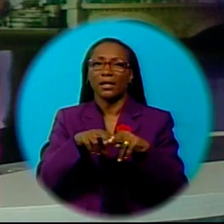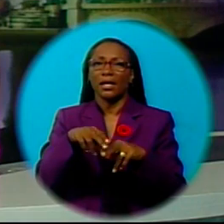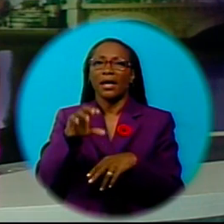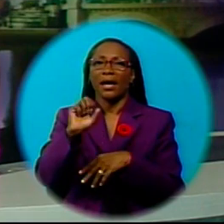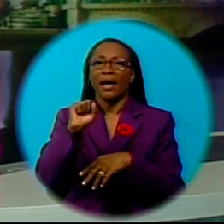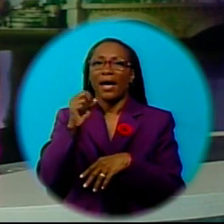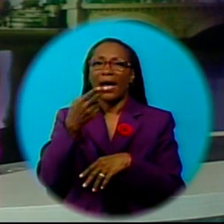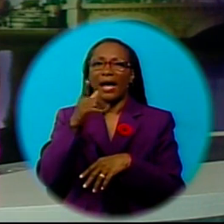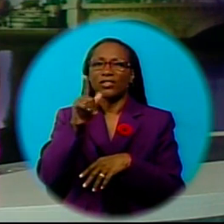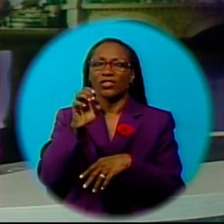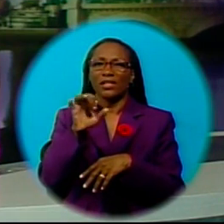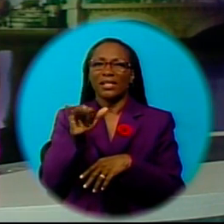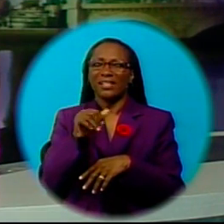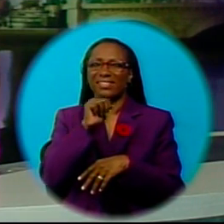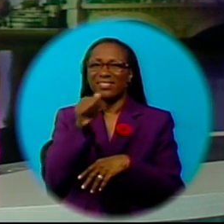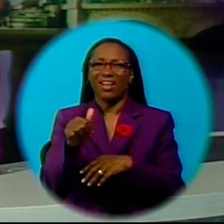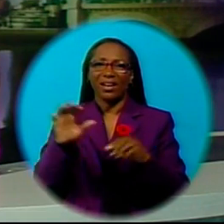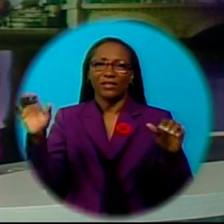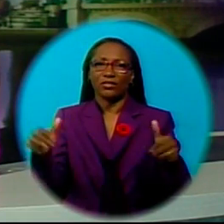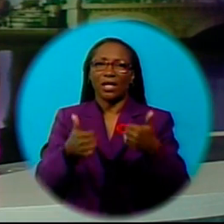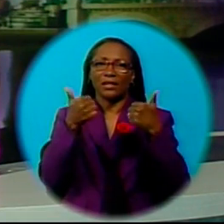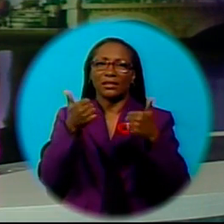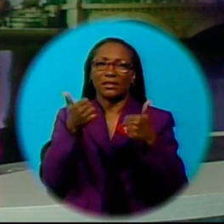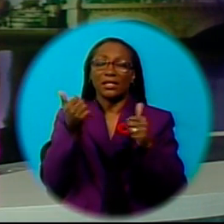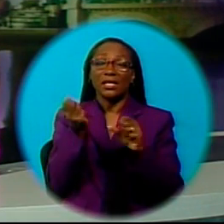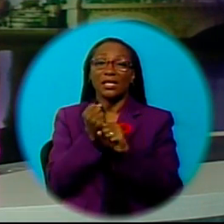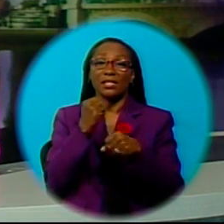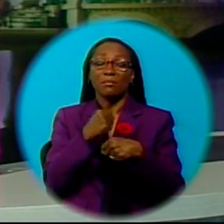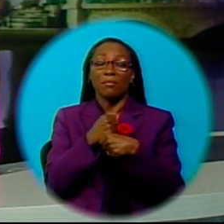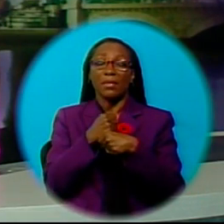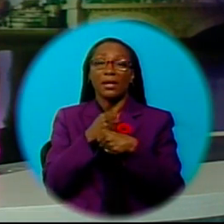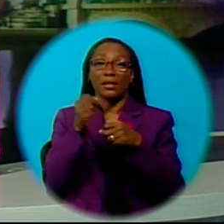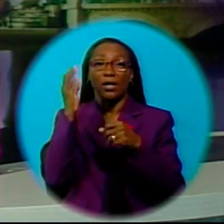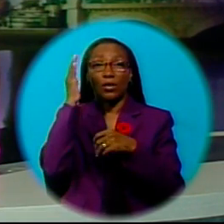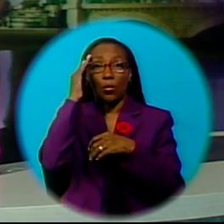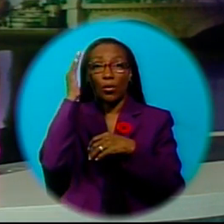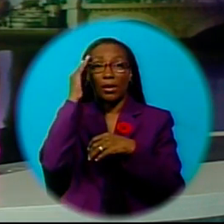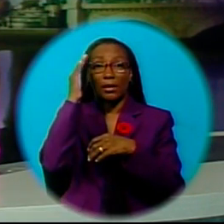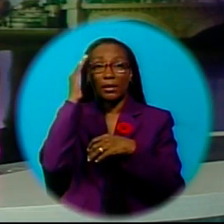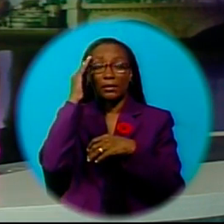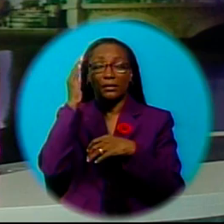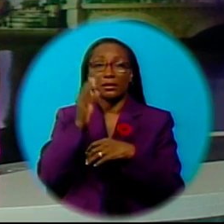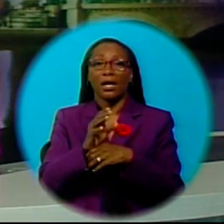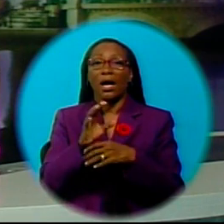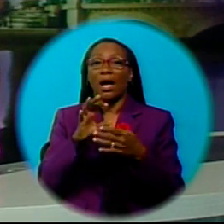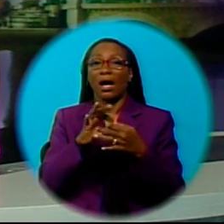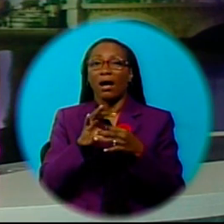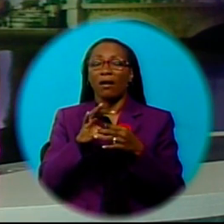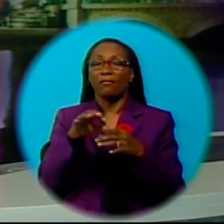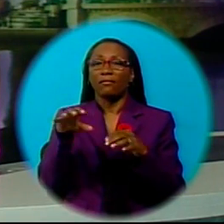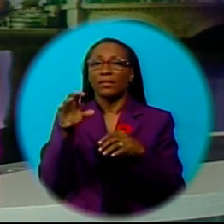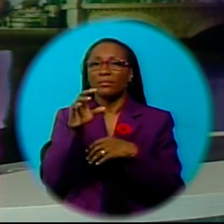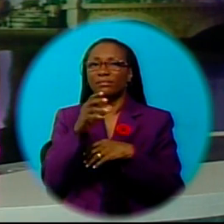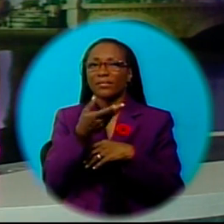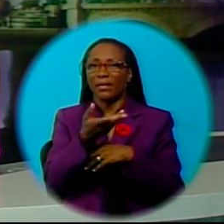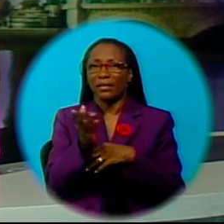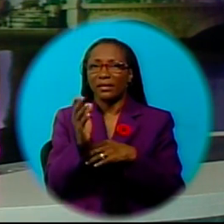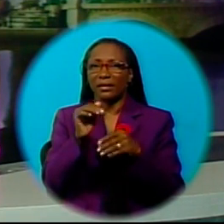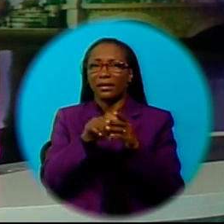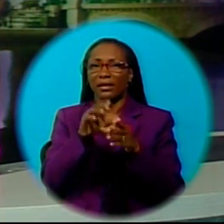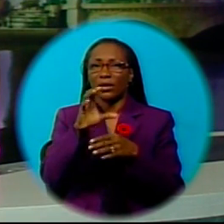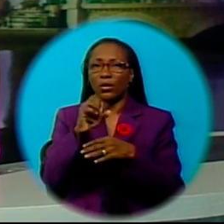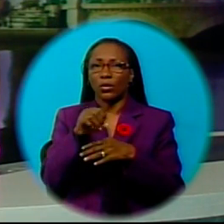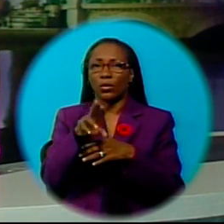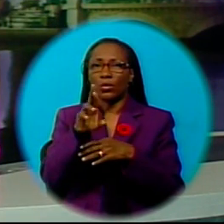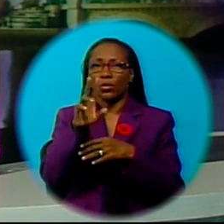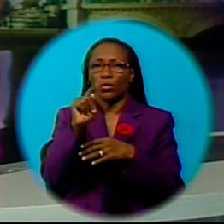She says what it has done is created an awareness of the brand in courts stores. Ms. Tannis says courts has also noticed an